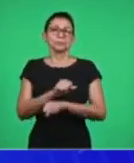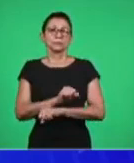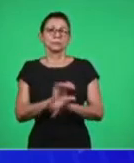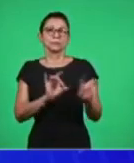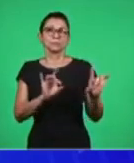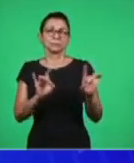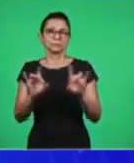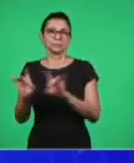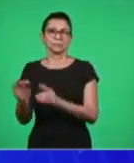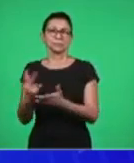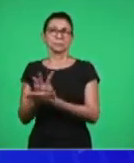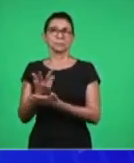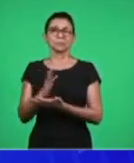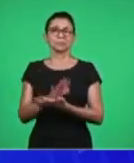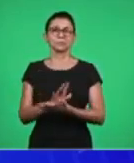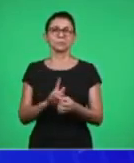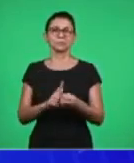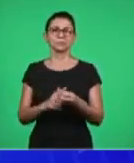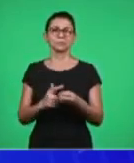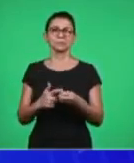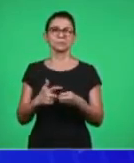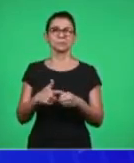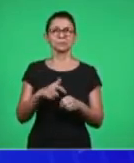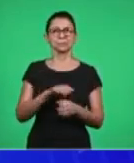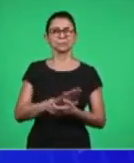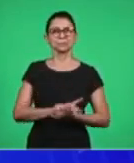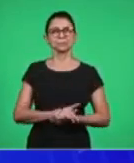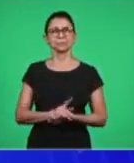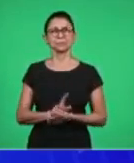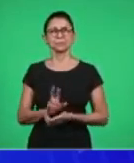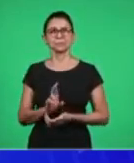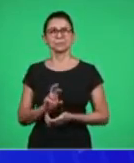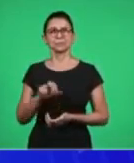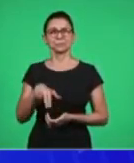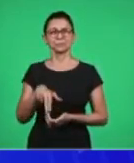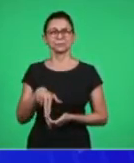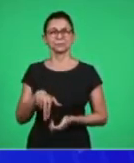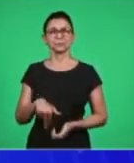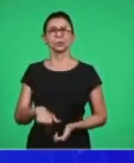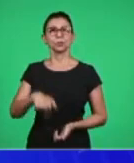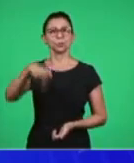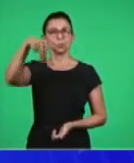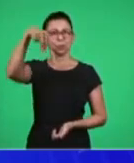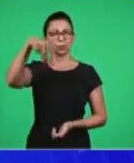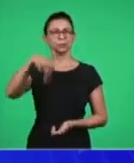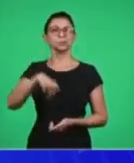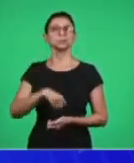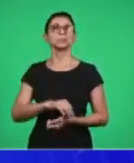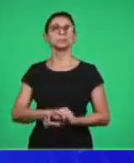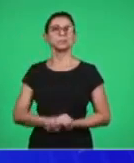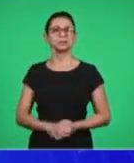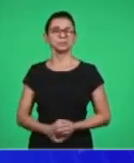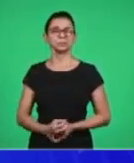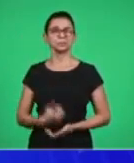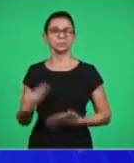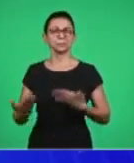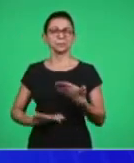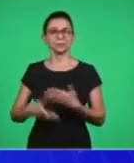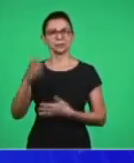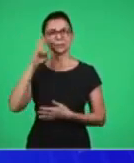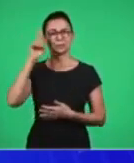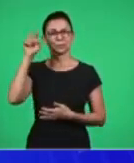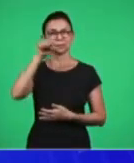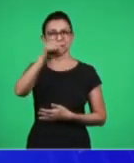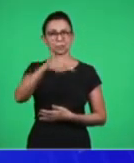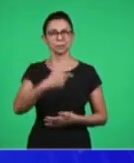Well, we also had a special seminar in Mossoró, in Rio Grande do Norte, in Brazil. The brethren participated in this